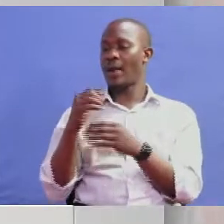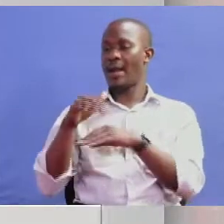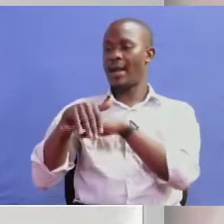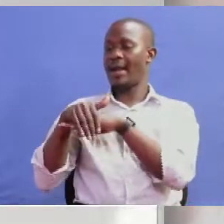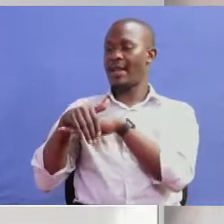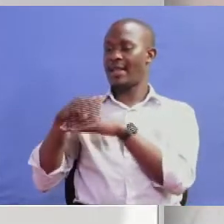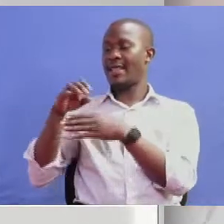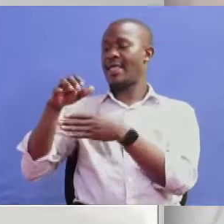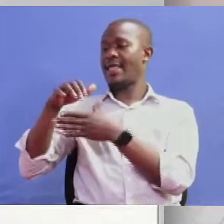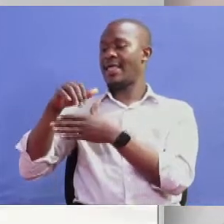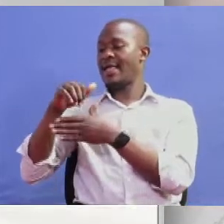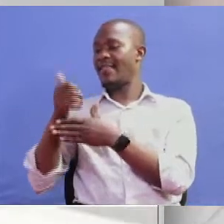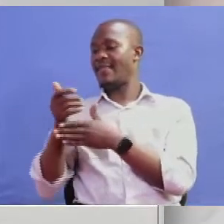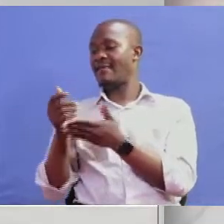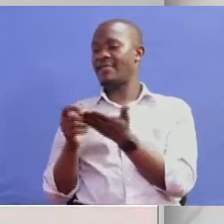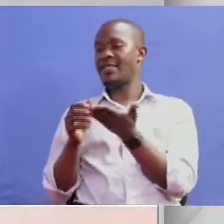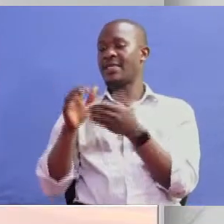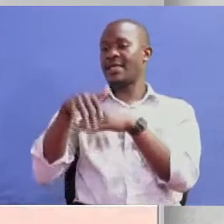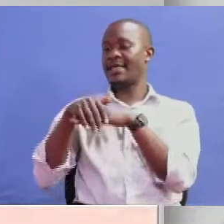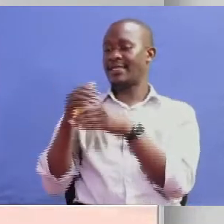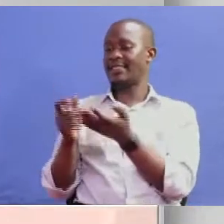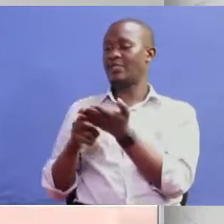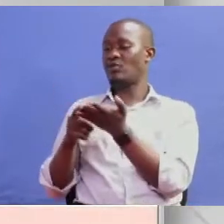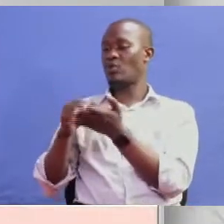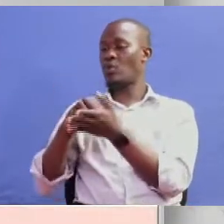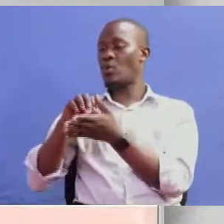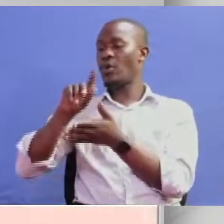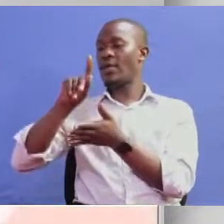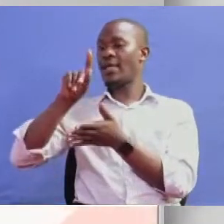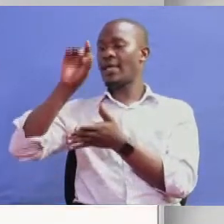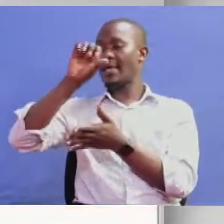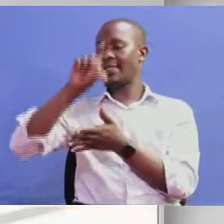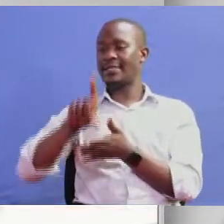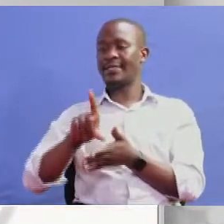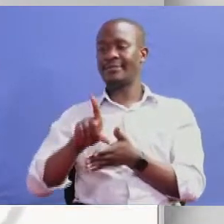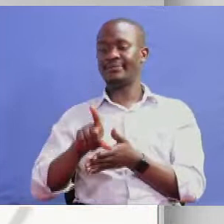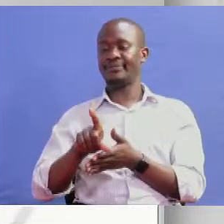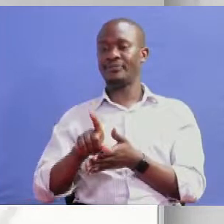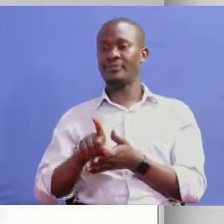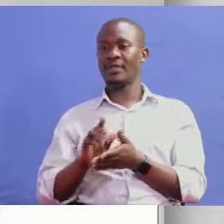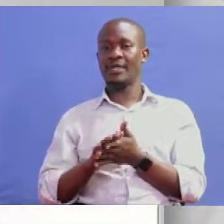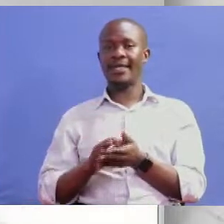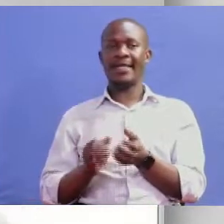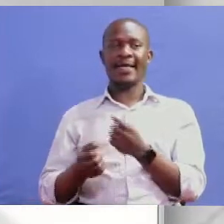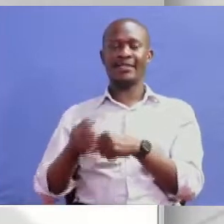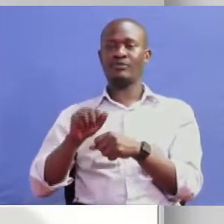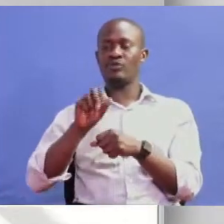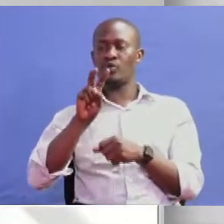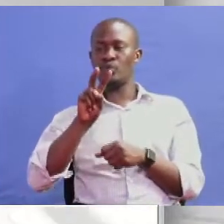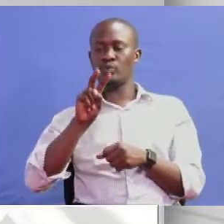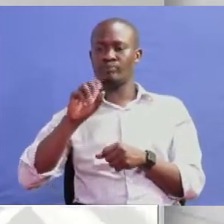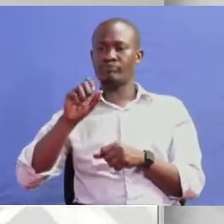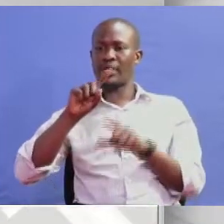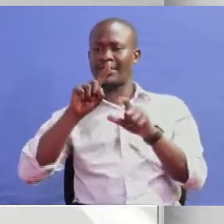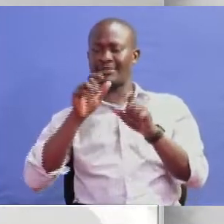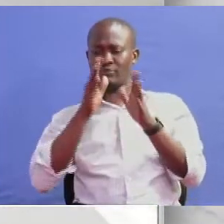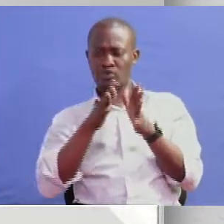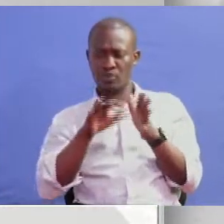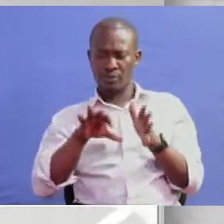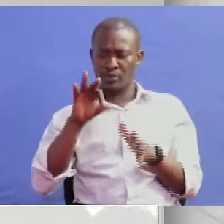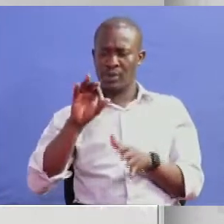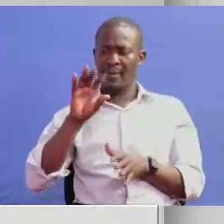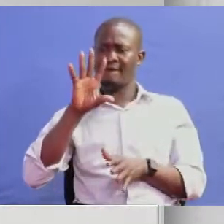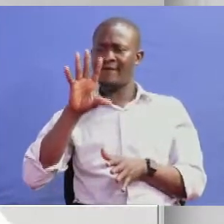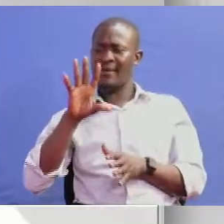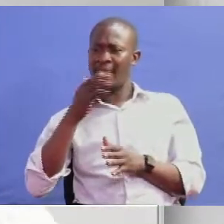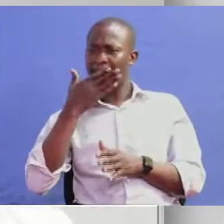either English, Kiswahili, or the Kenya Sign Language. In addition to the two examiners will be required to pick 5 of the